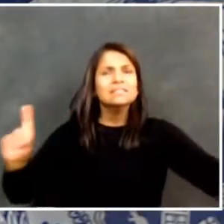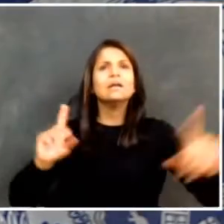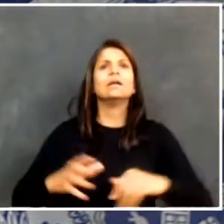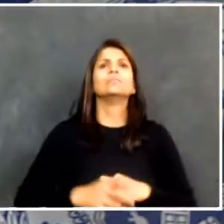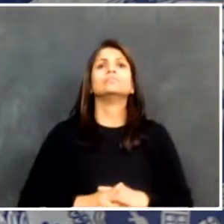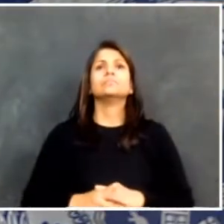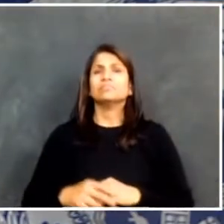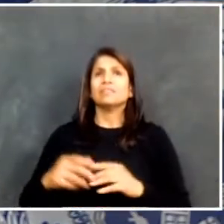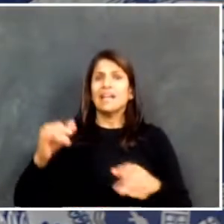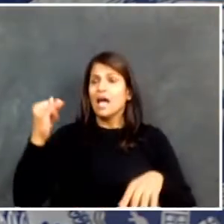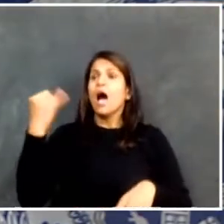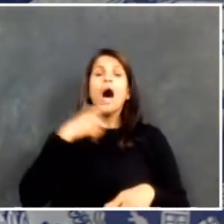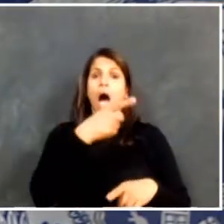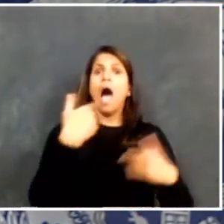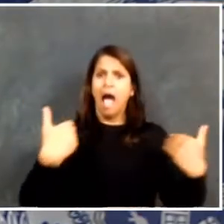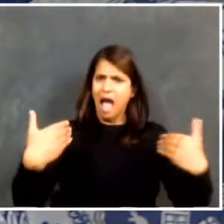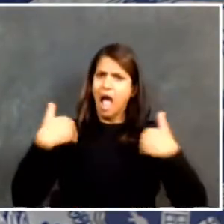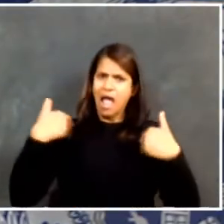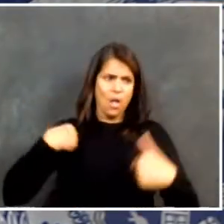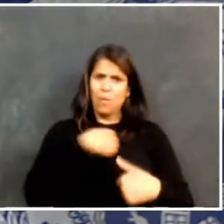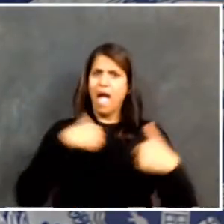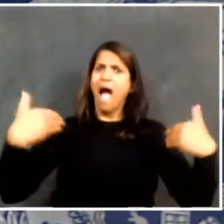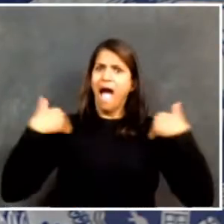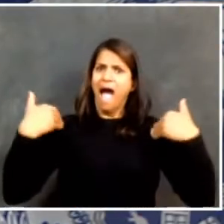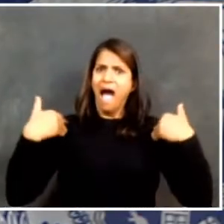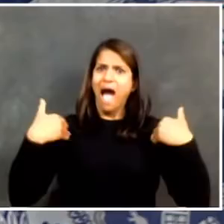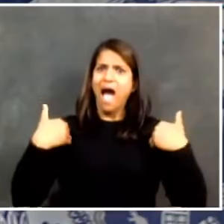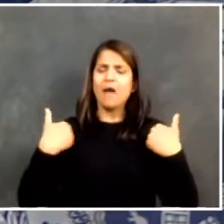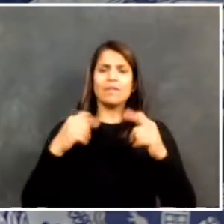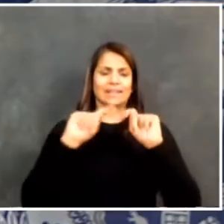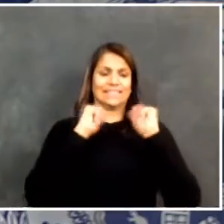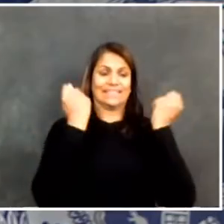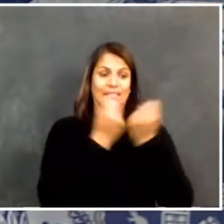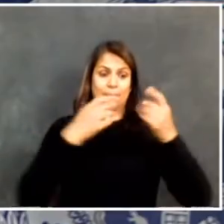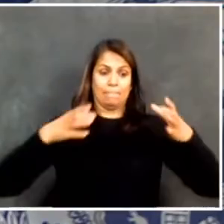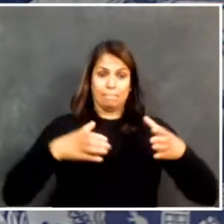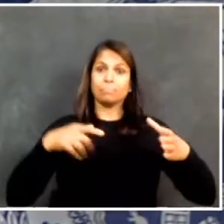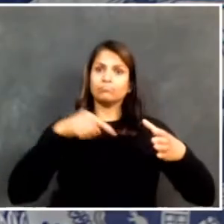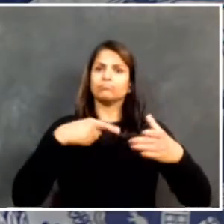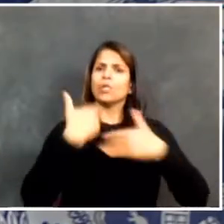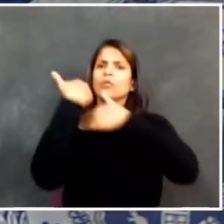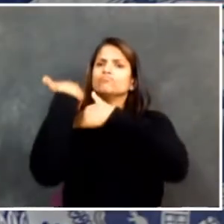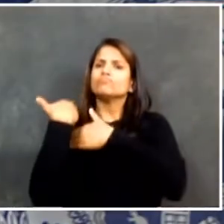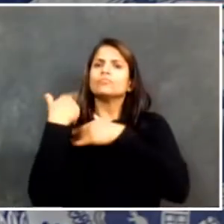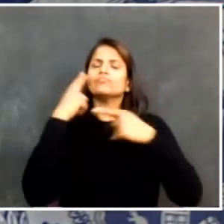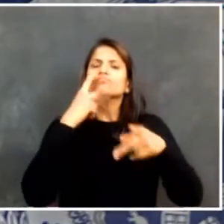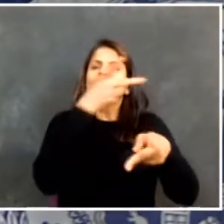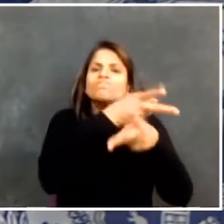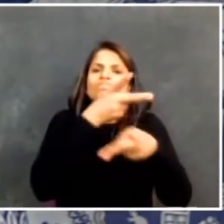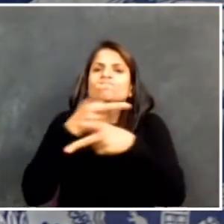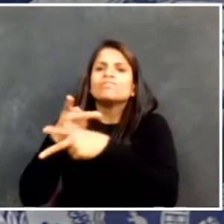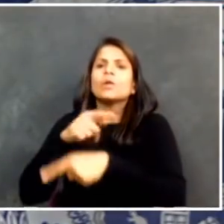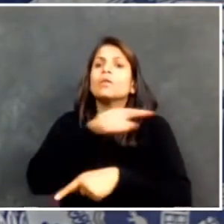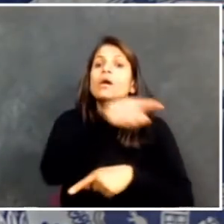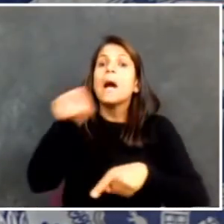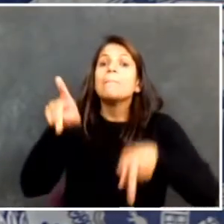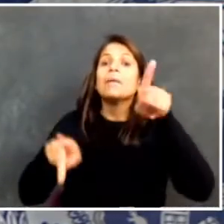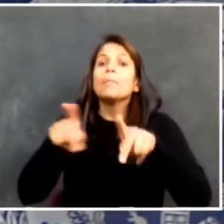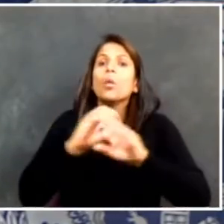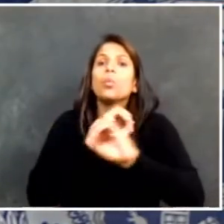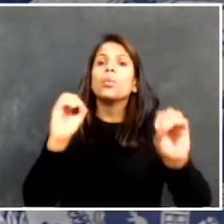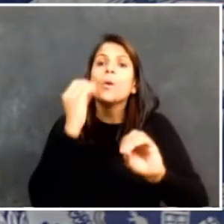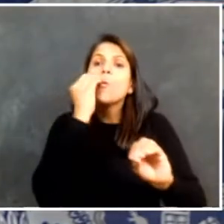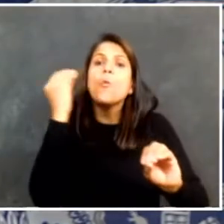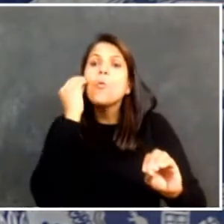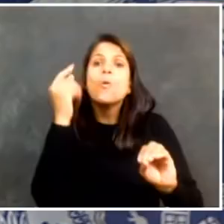or safe. So please, anyone who sees something like that, or any homeless person on the street in need, call 311. We